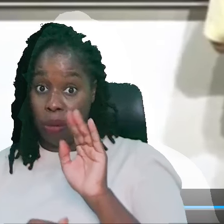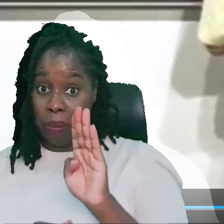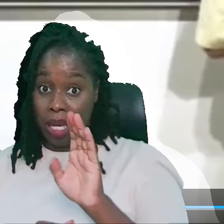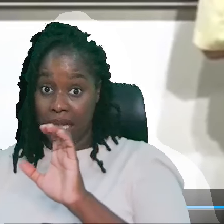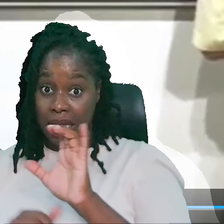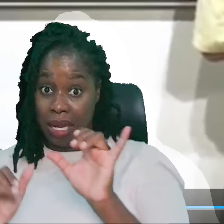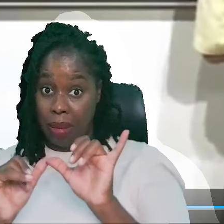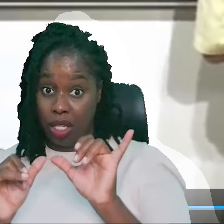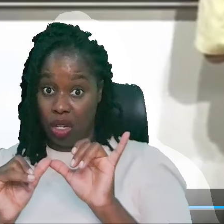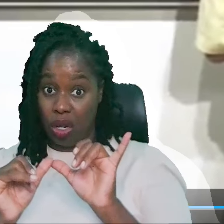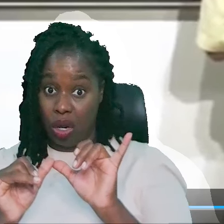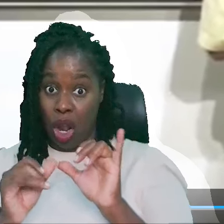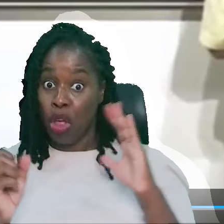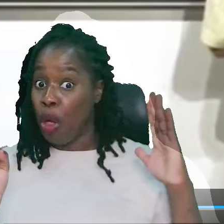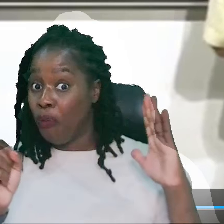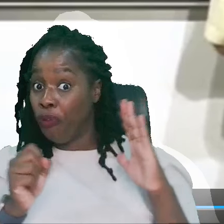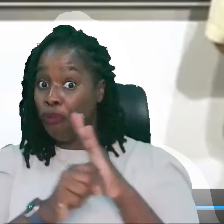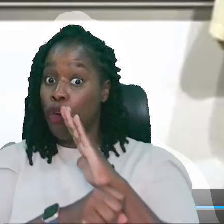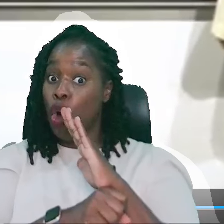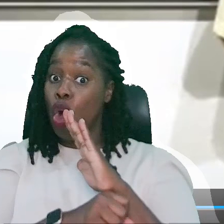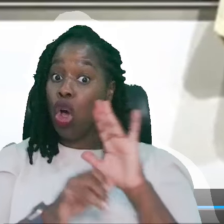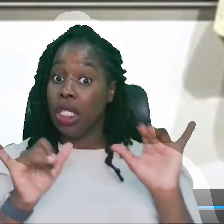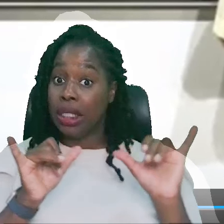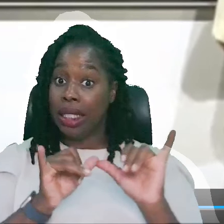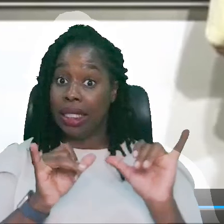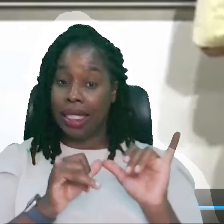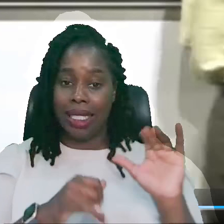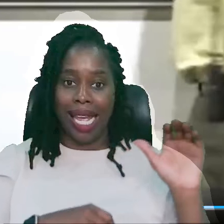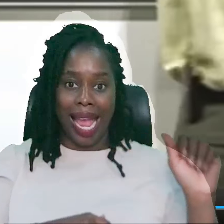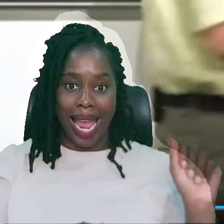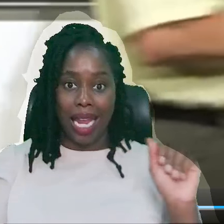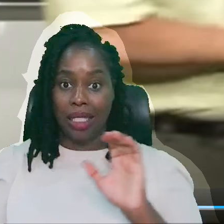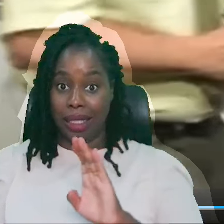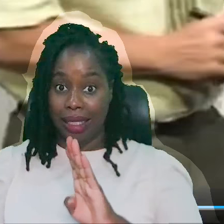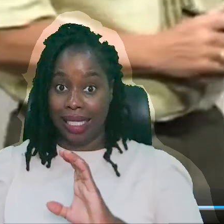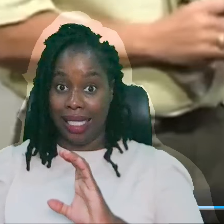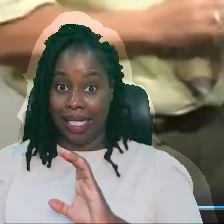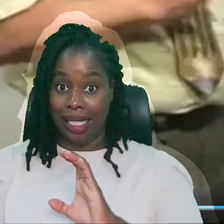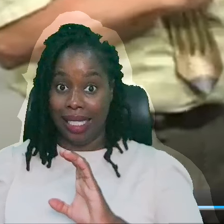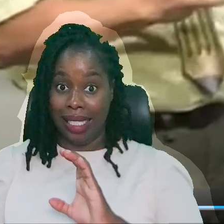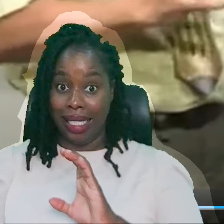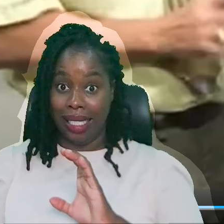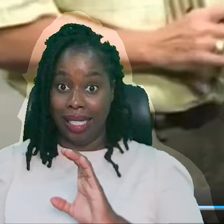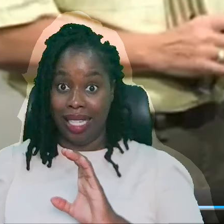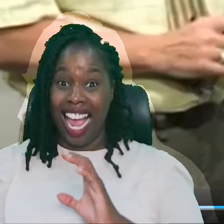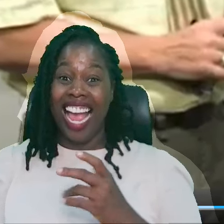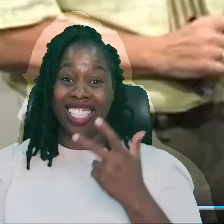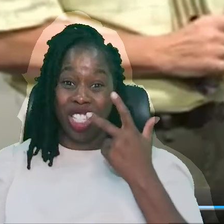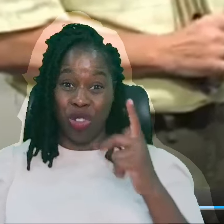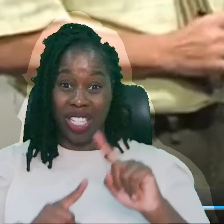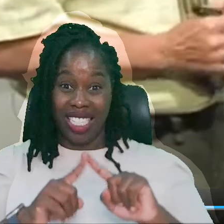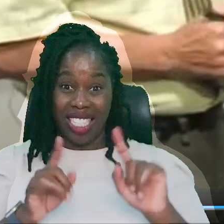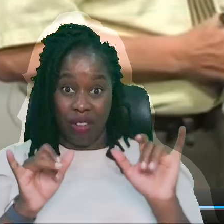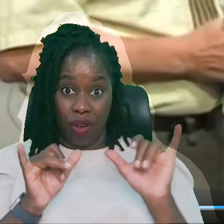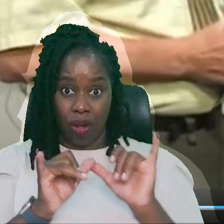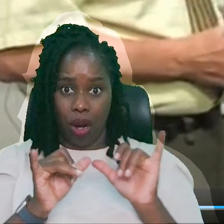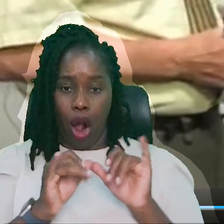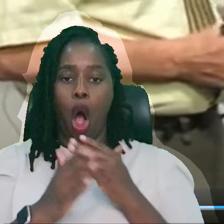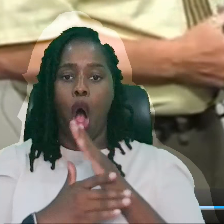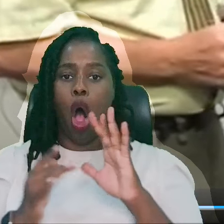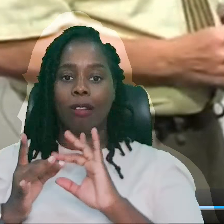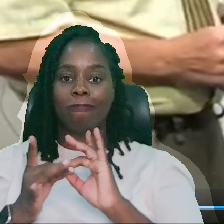C, and there's the distance from A to C. And these 3 distances are related to each